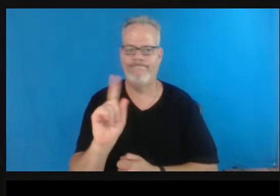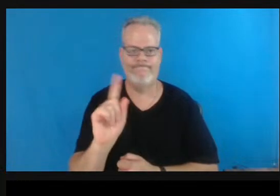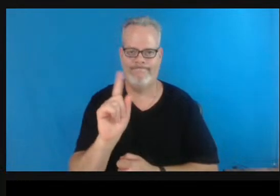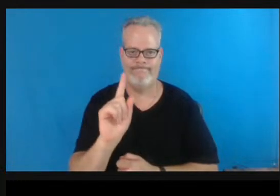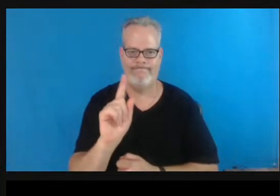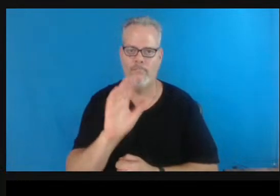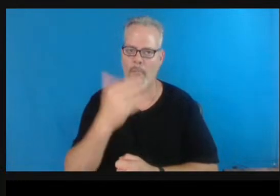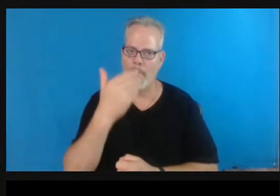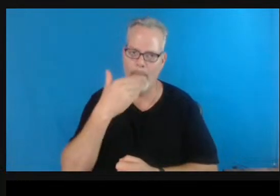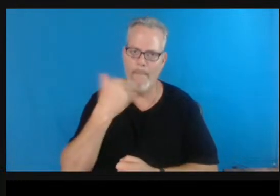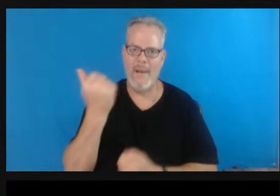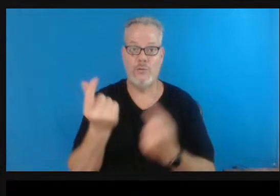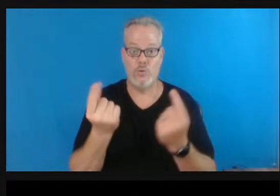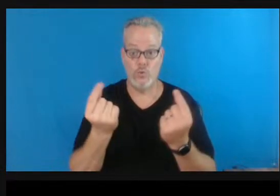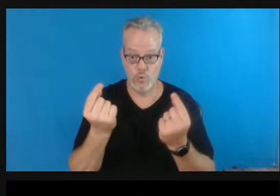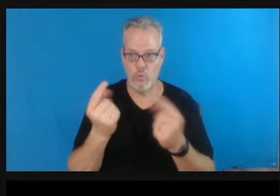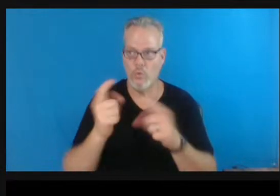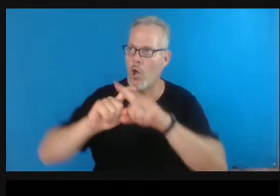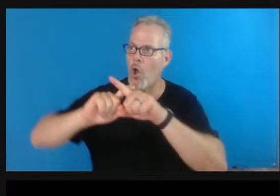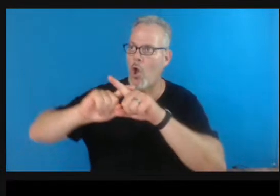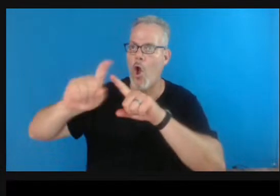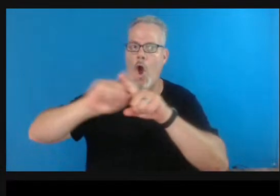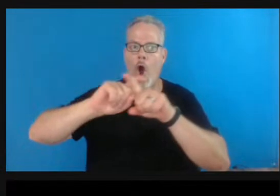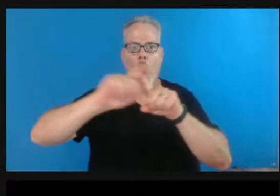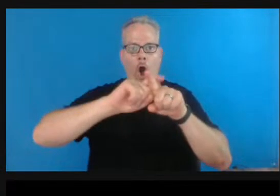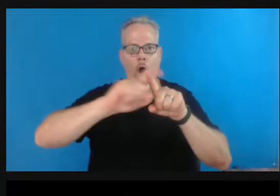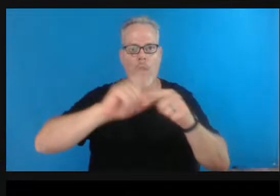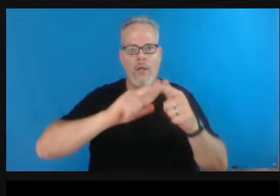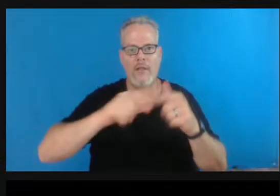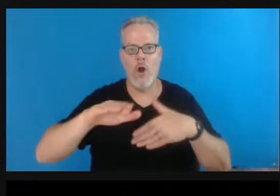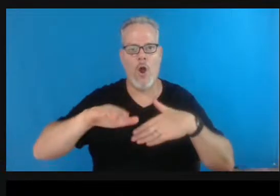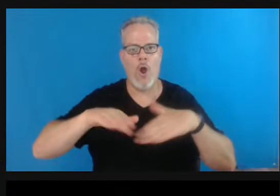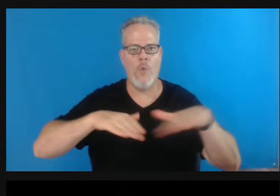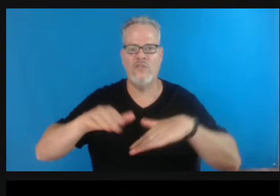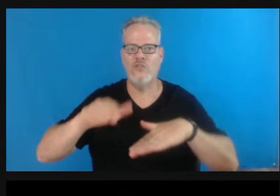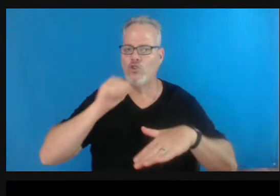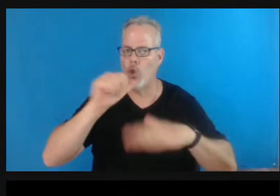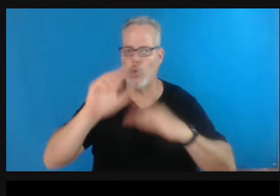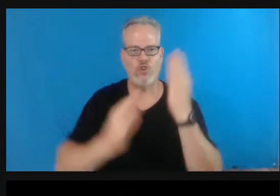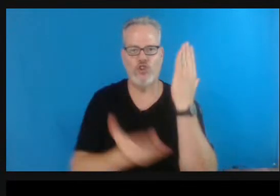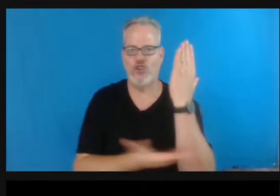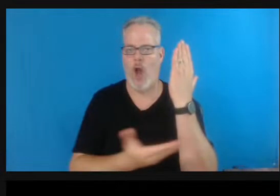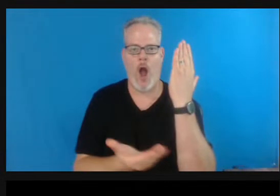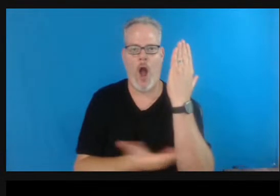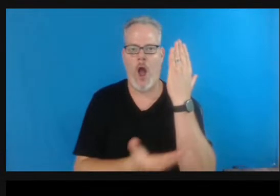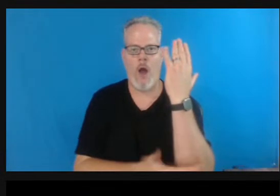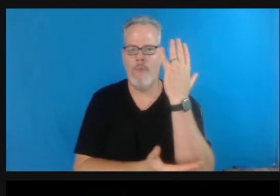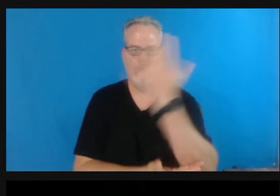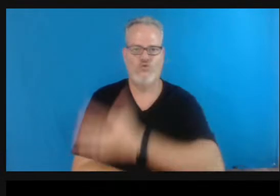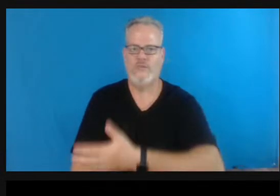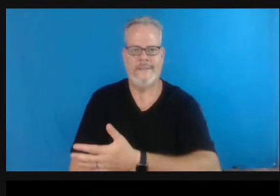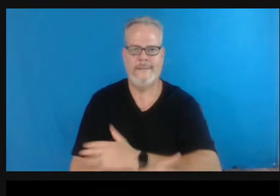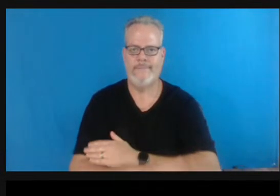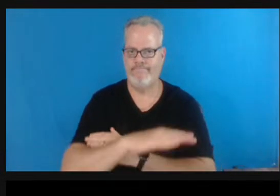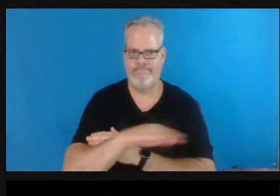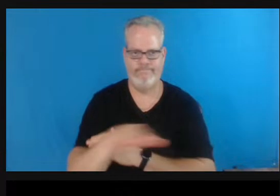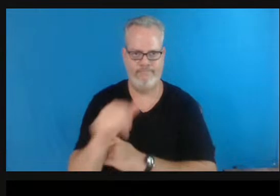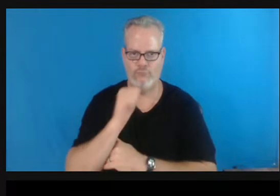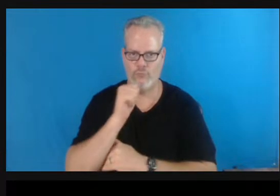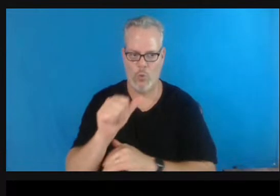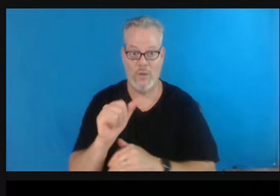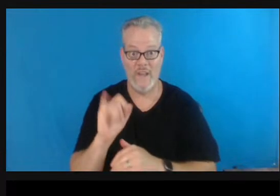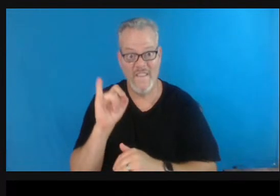best bet is try to make a call or start hoofing it. Don't mess with anything in the park. If I